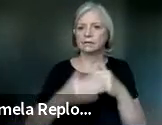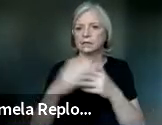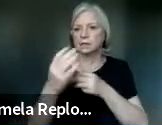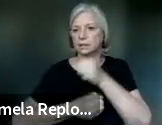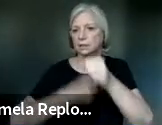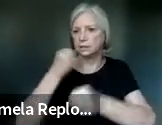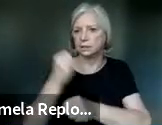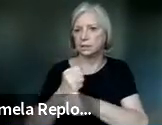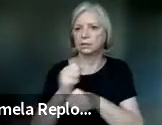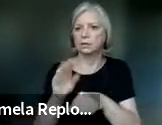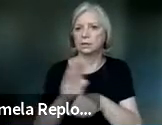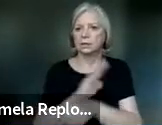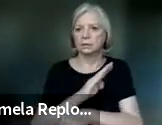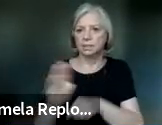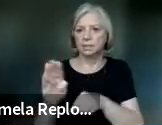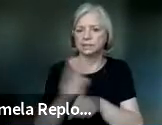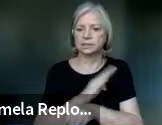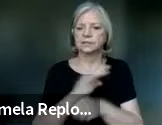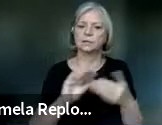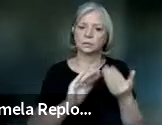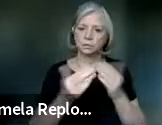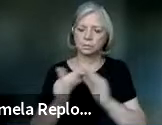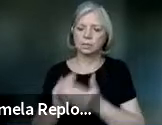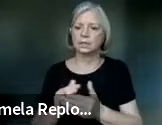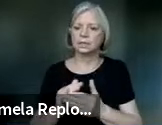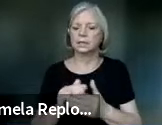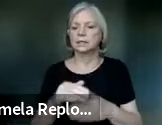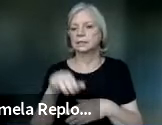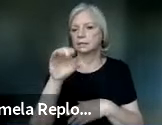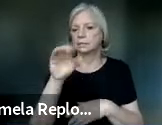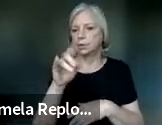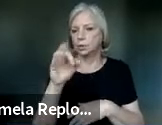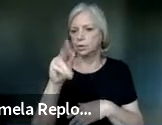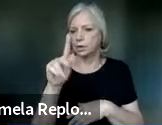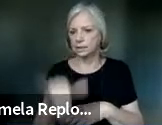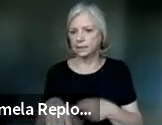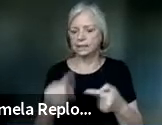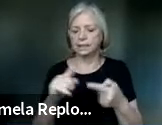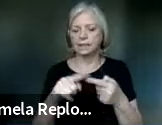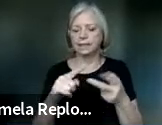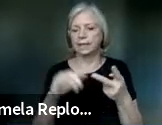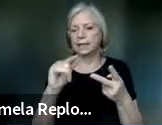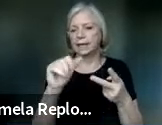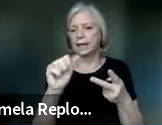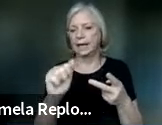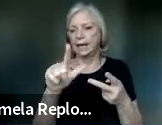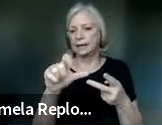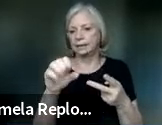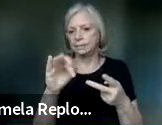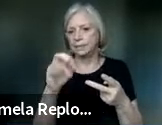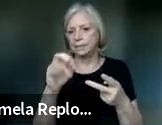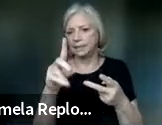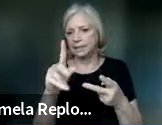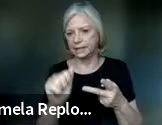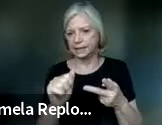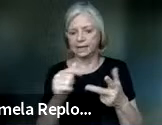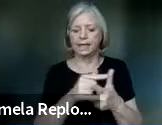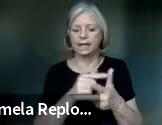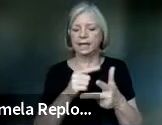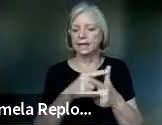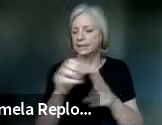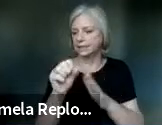community in the city of Berkeley, in Alameda County, and throughout the state. And it is through